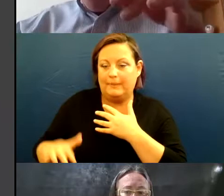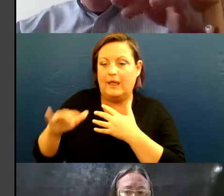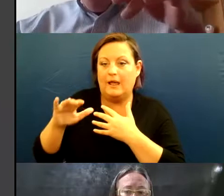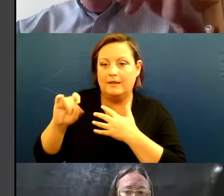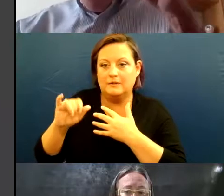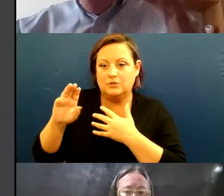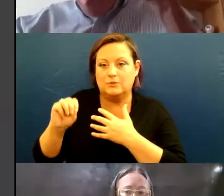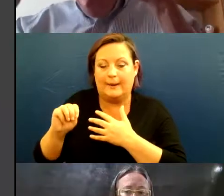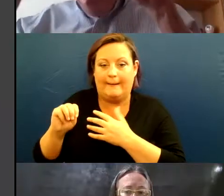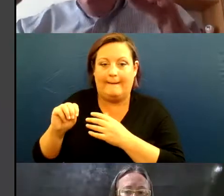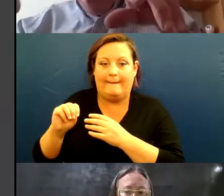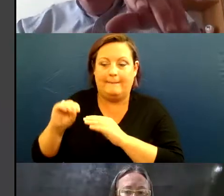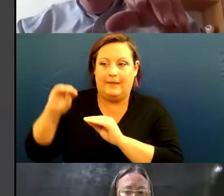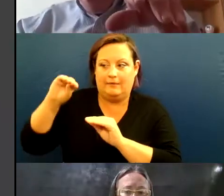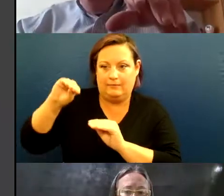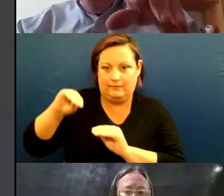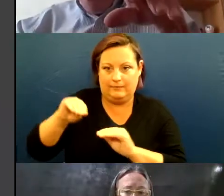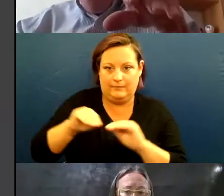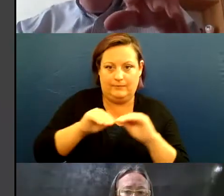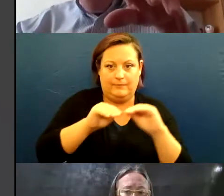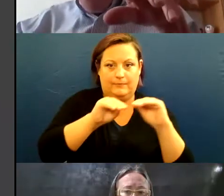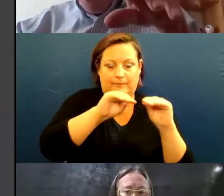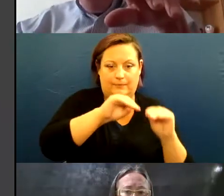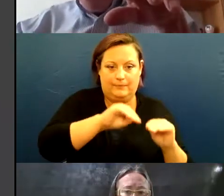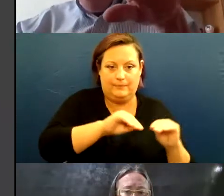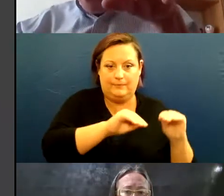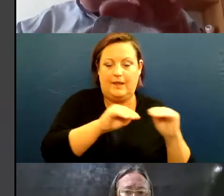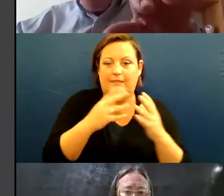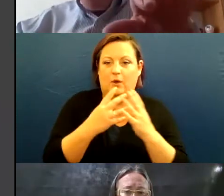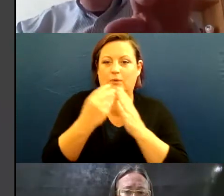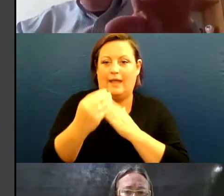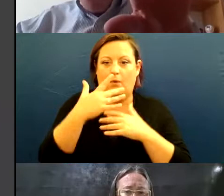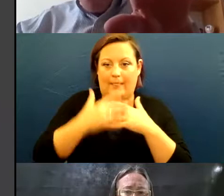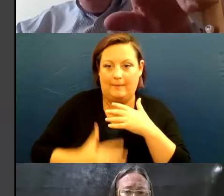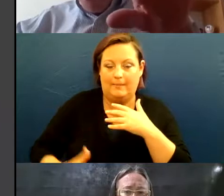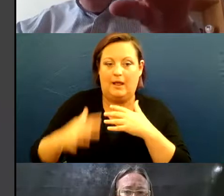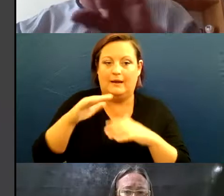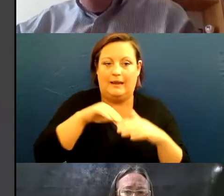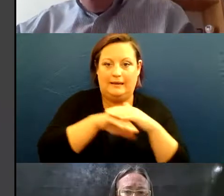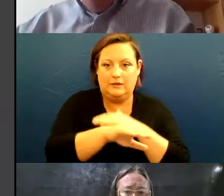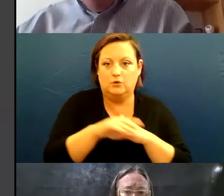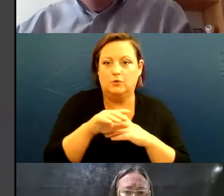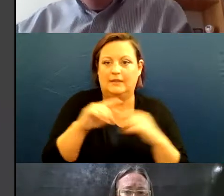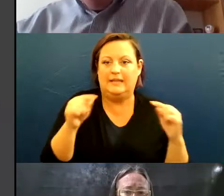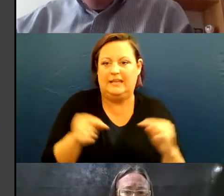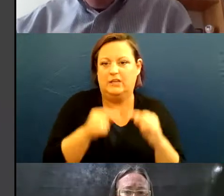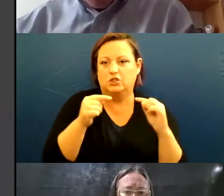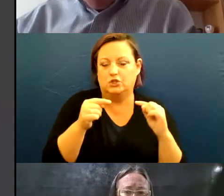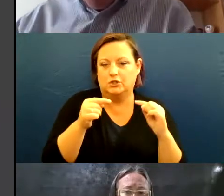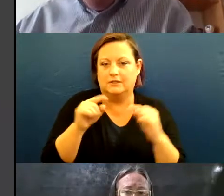they roll, then they extravasate out of the blood vessel into the injured tissue. So